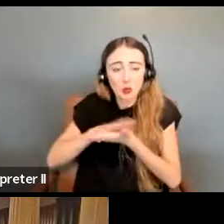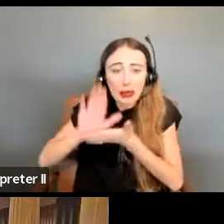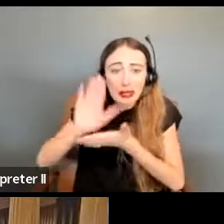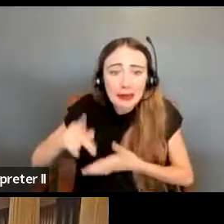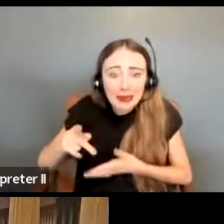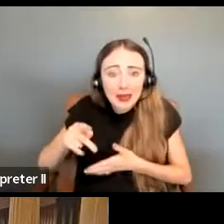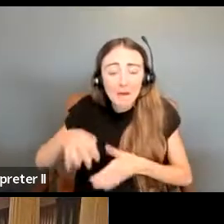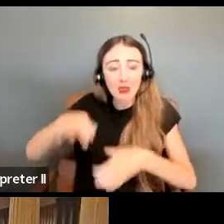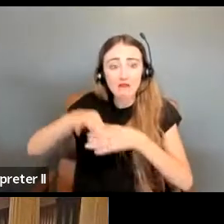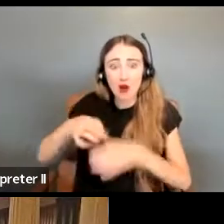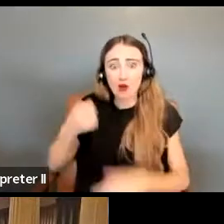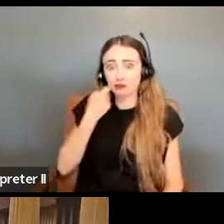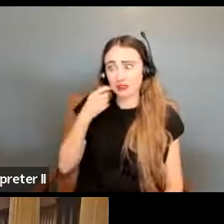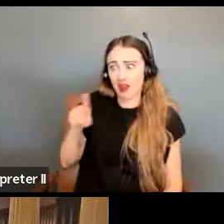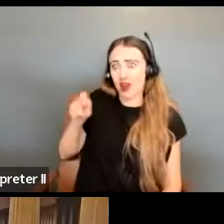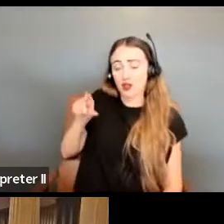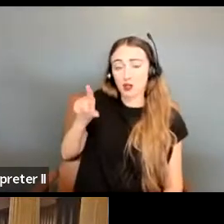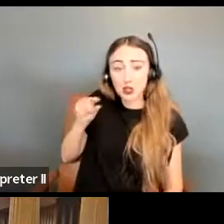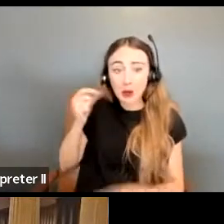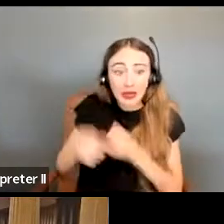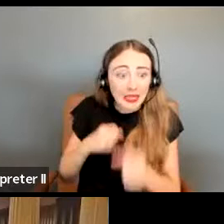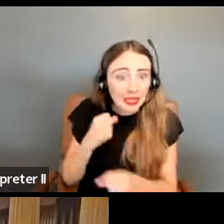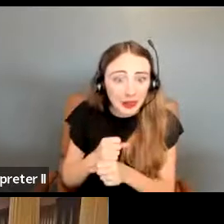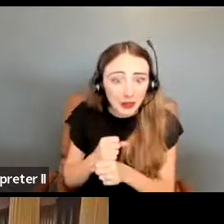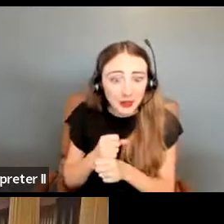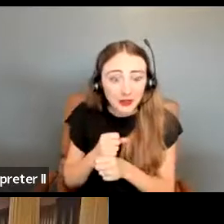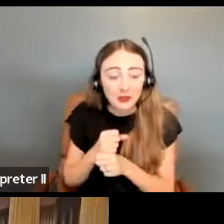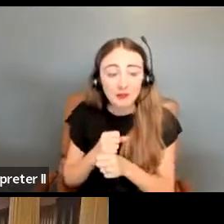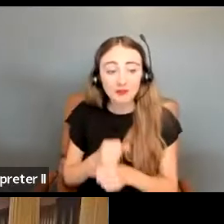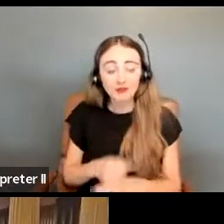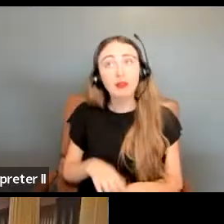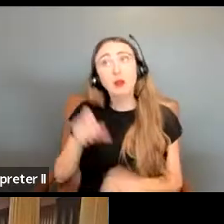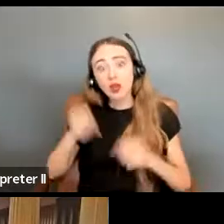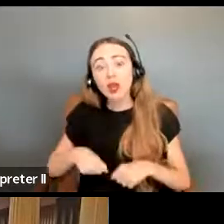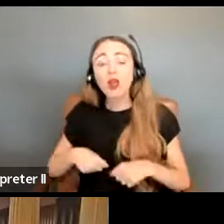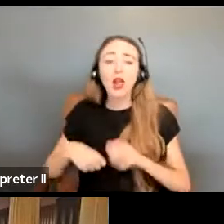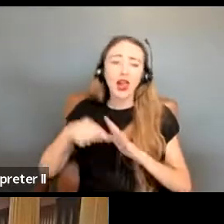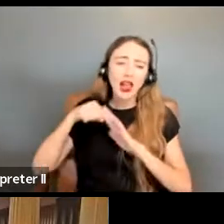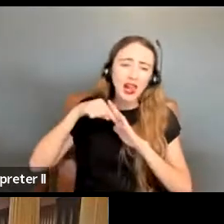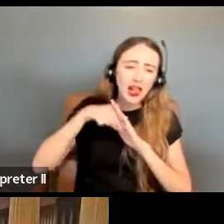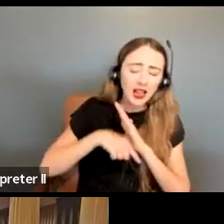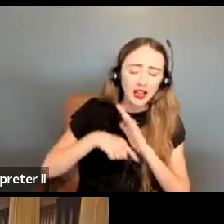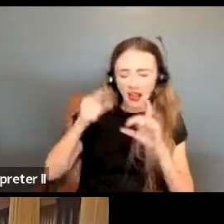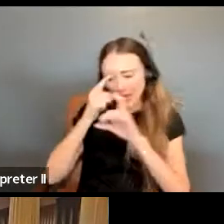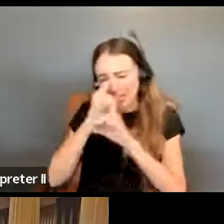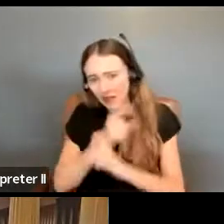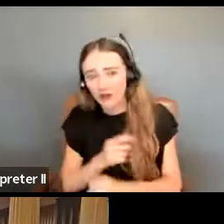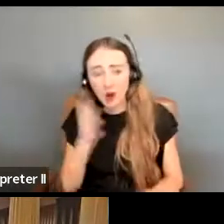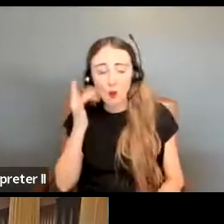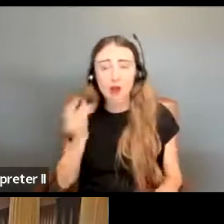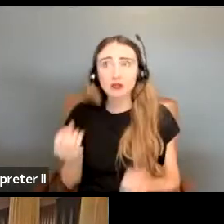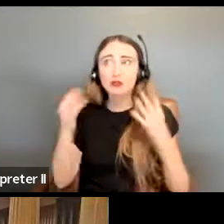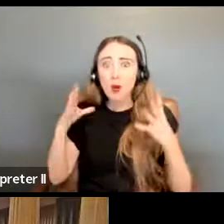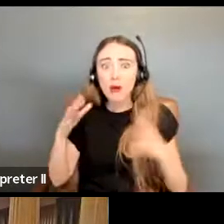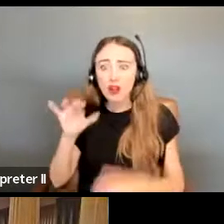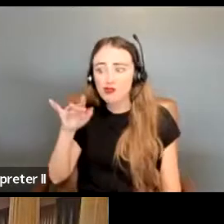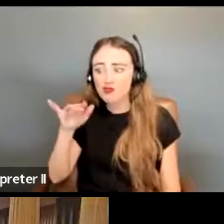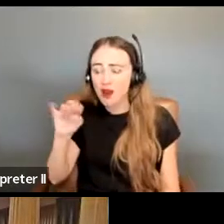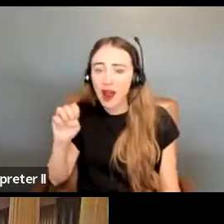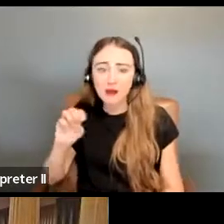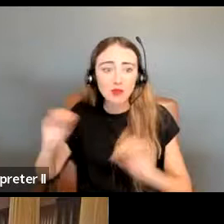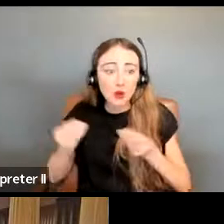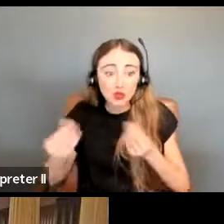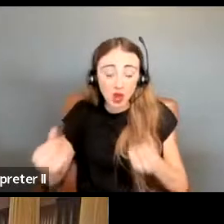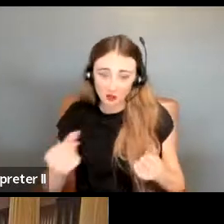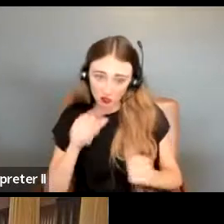last 120 years should not be lost on anyone. We could spend more time figuring out why so many crimes are unsolved. Mr. Chairman, if I